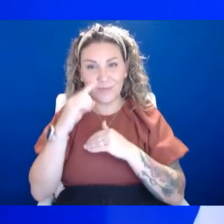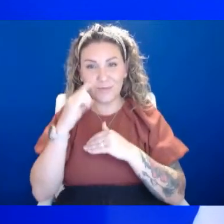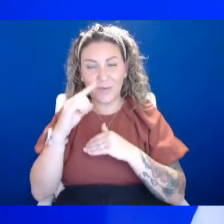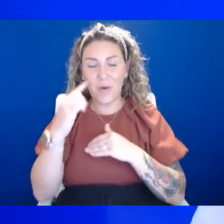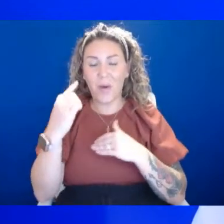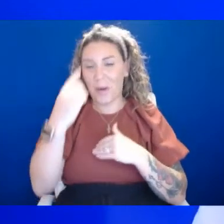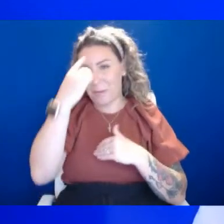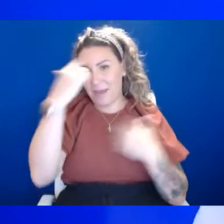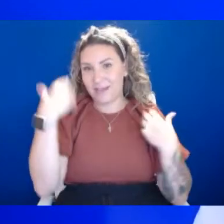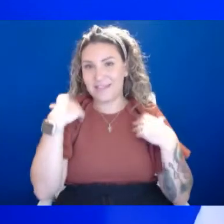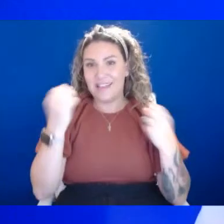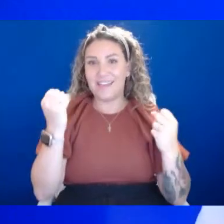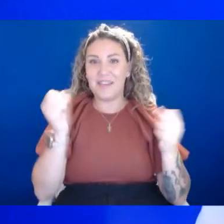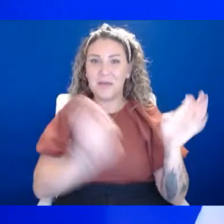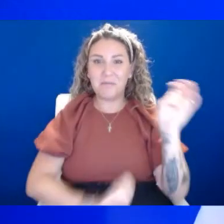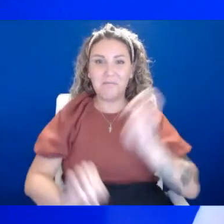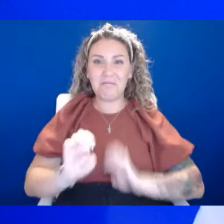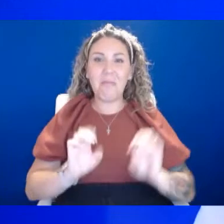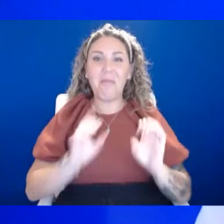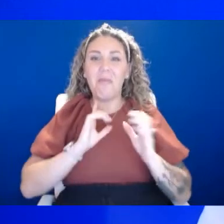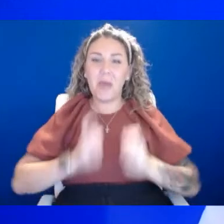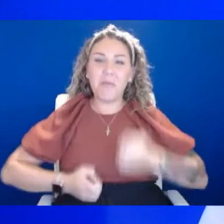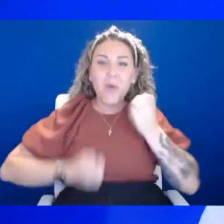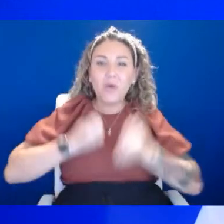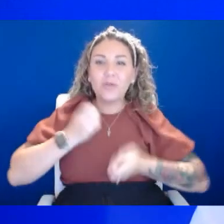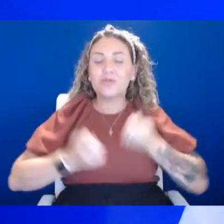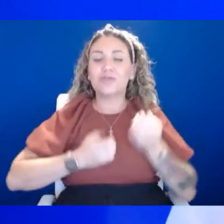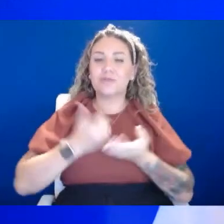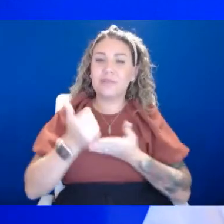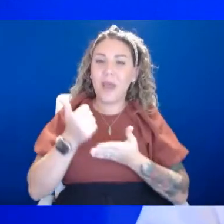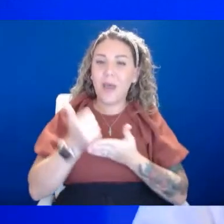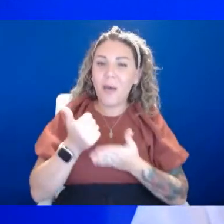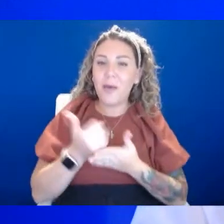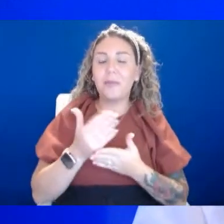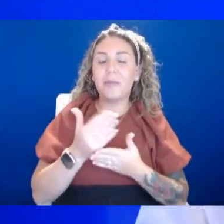emotional health assistance. It will pay off,